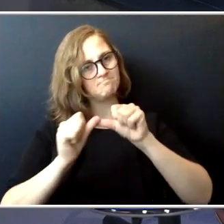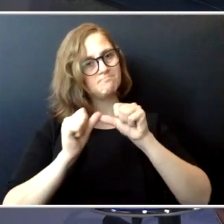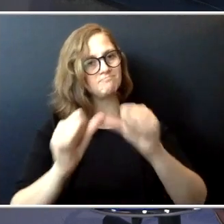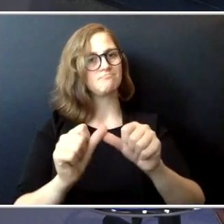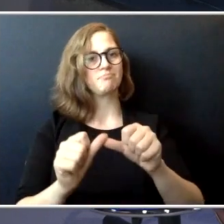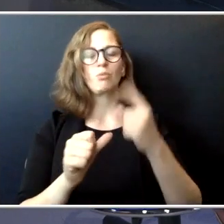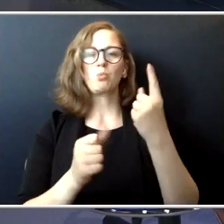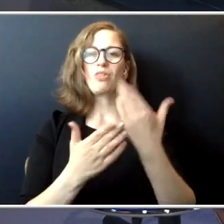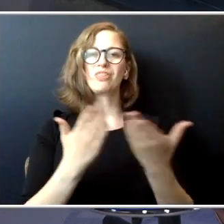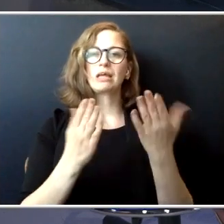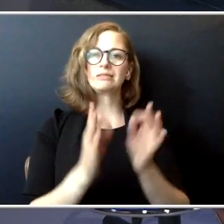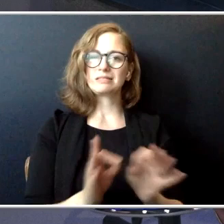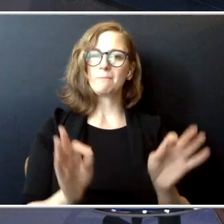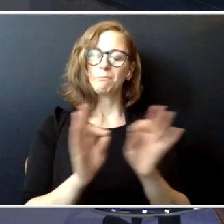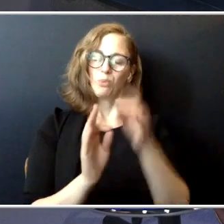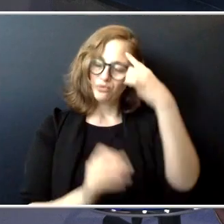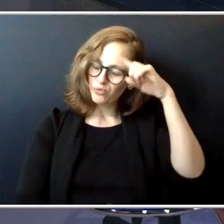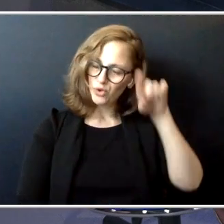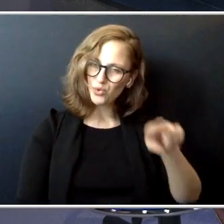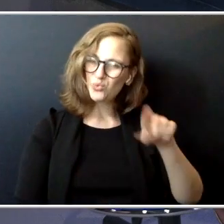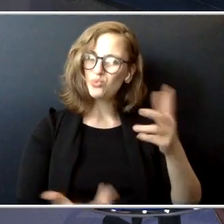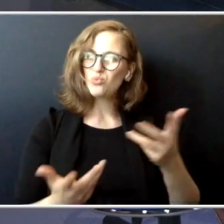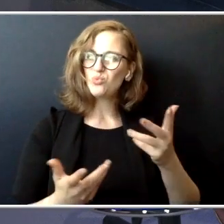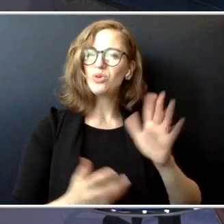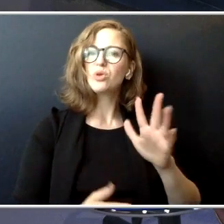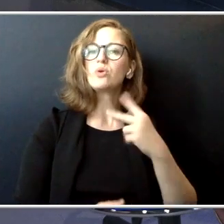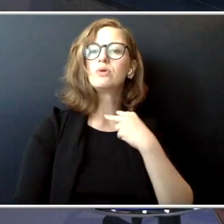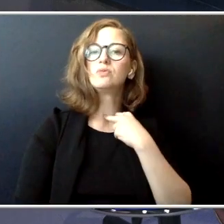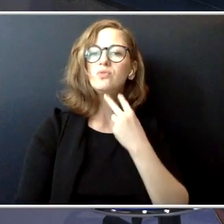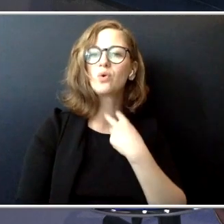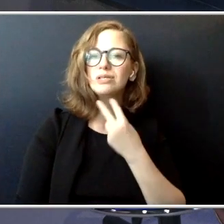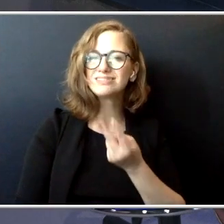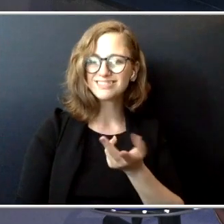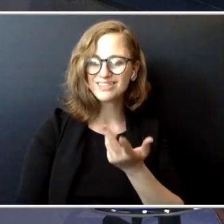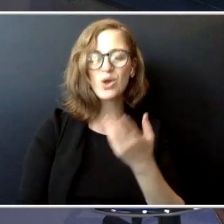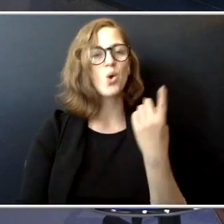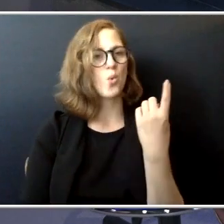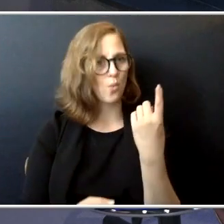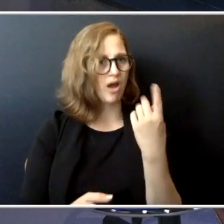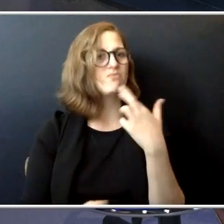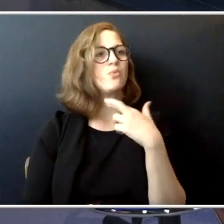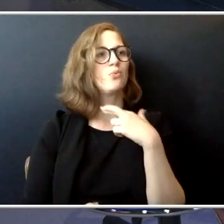the top of the program. And a risk of thyroid or parathyroid surgery